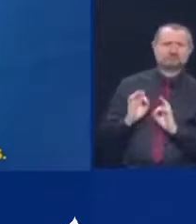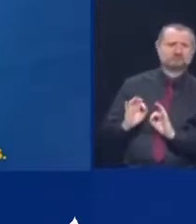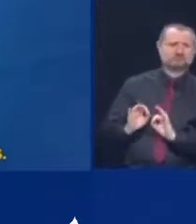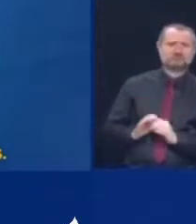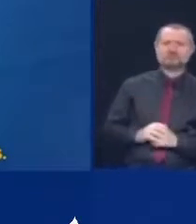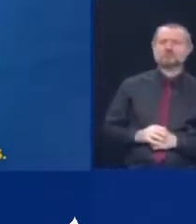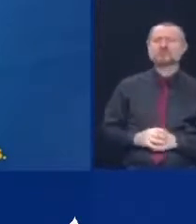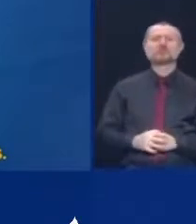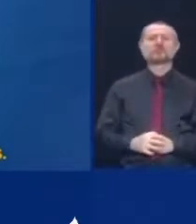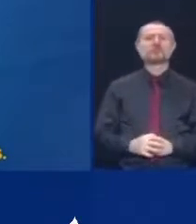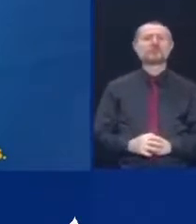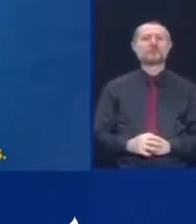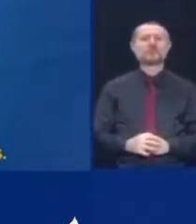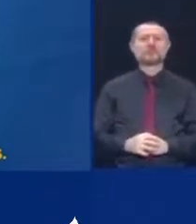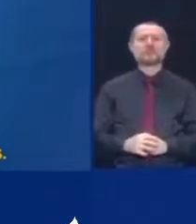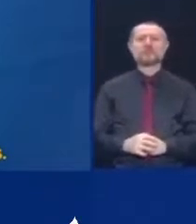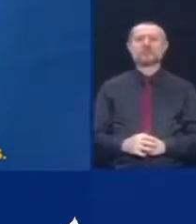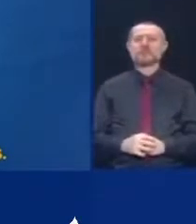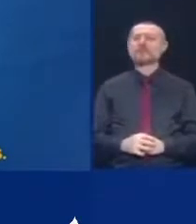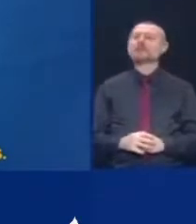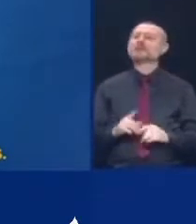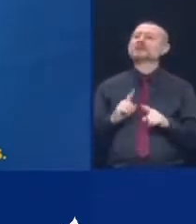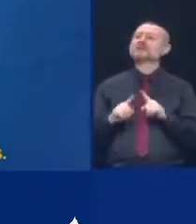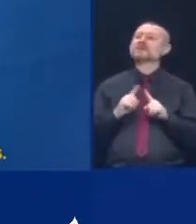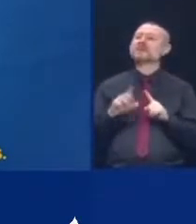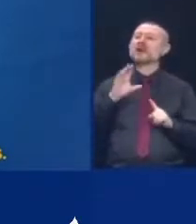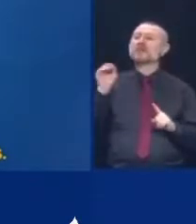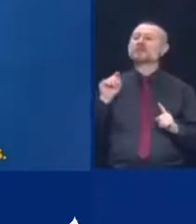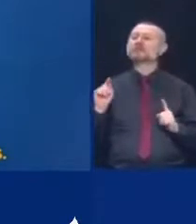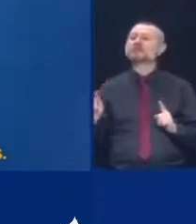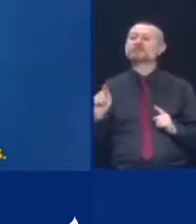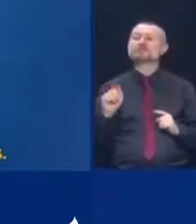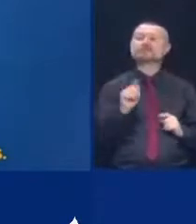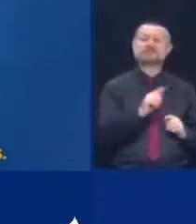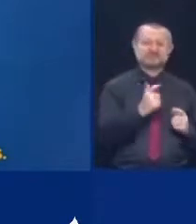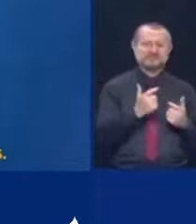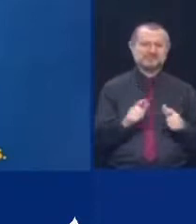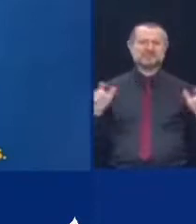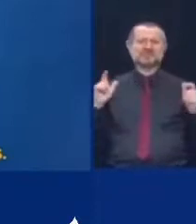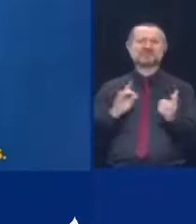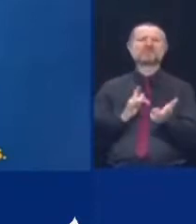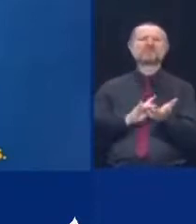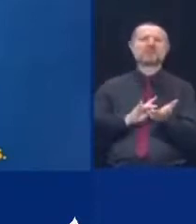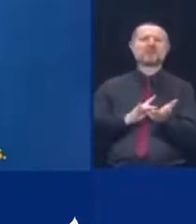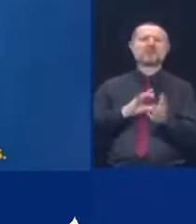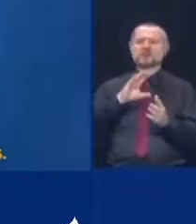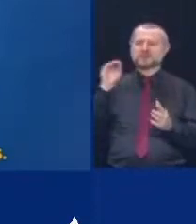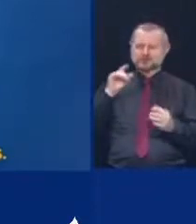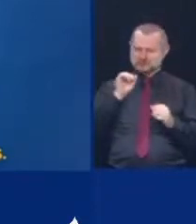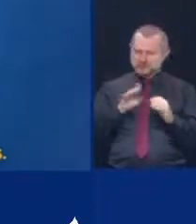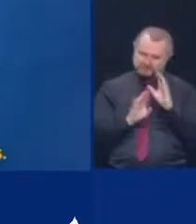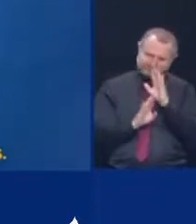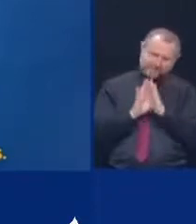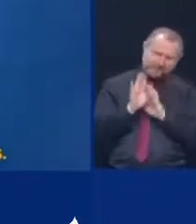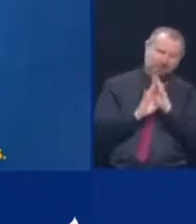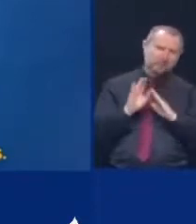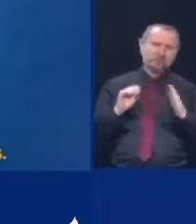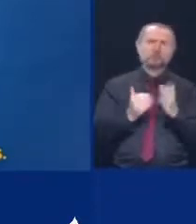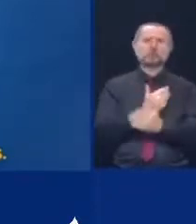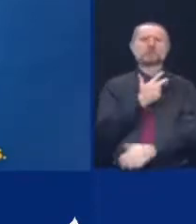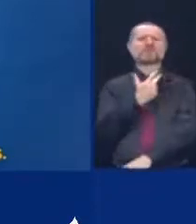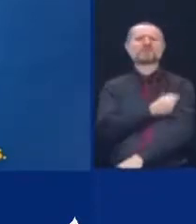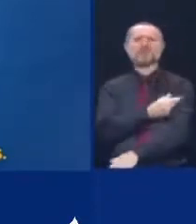an international competition among big pharma companies who could do the first vaccine. By the